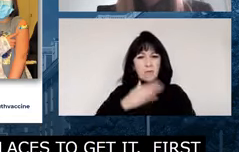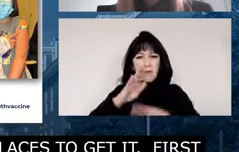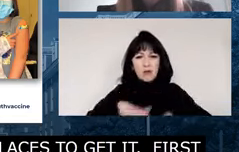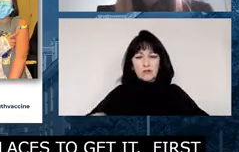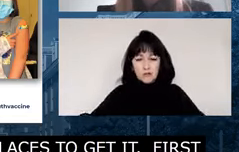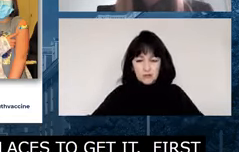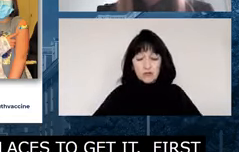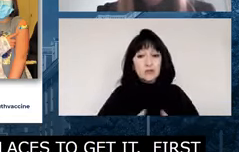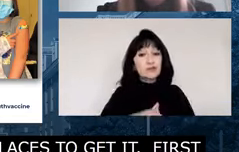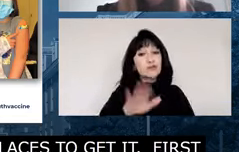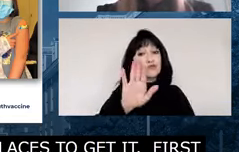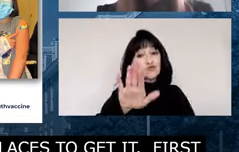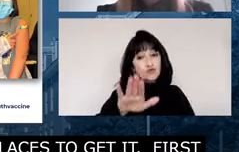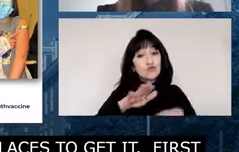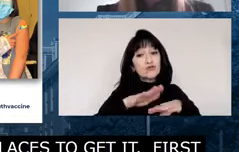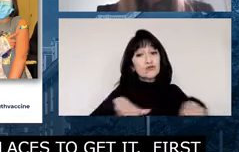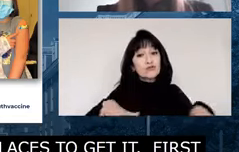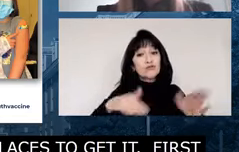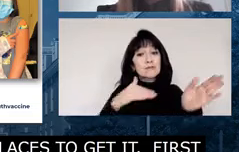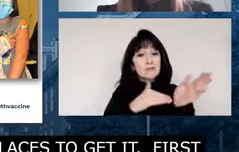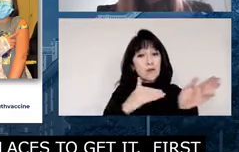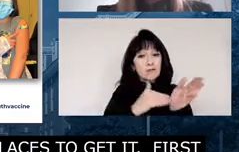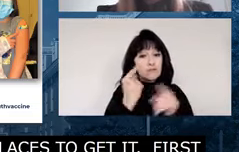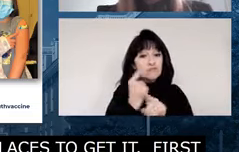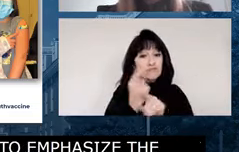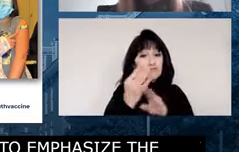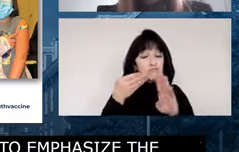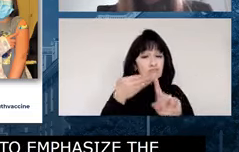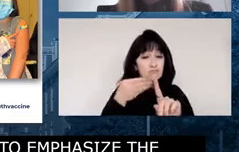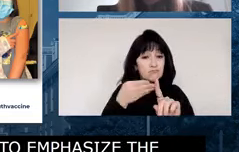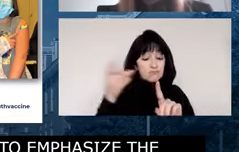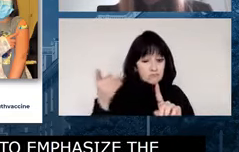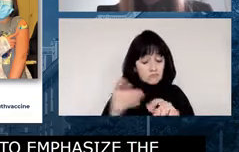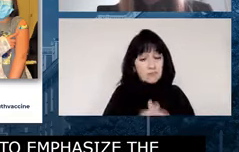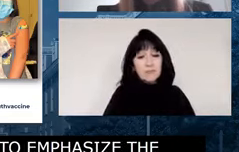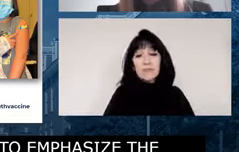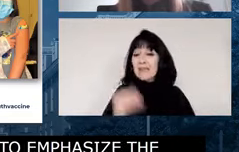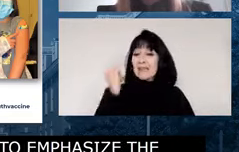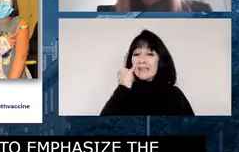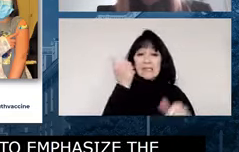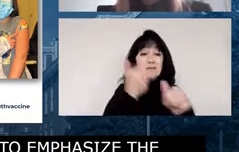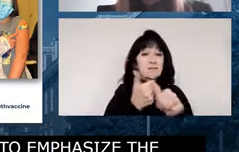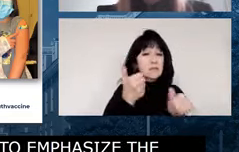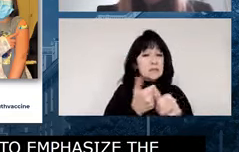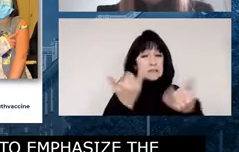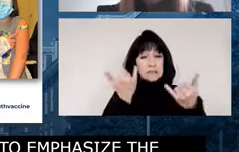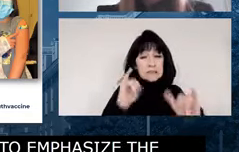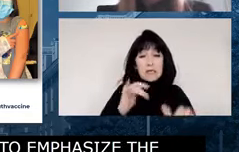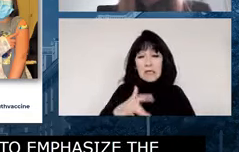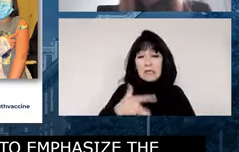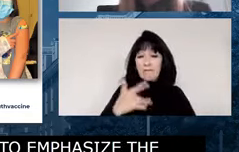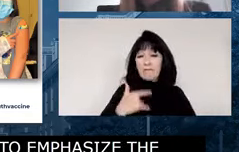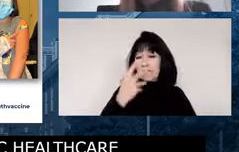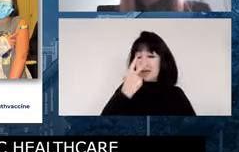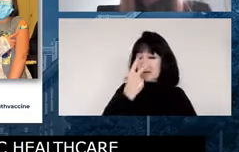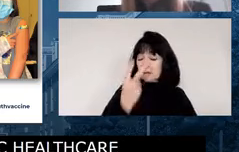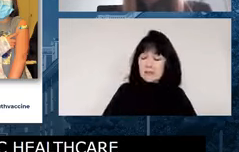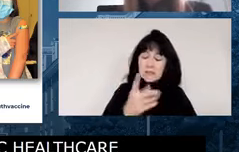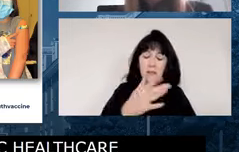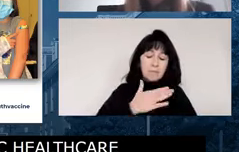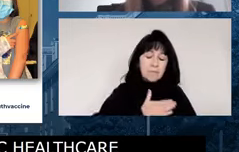healthcare provider. If you are still not convinced about getting the vaccine for your child, please talk to your